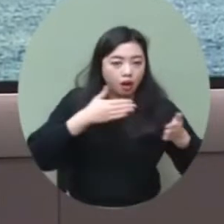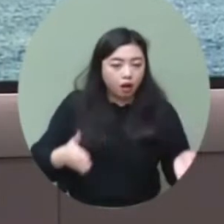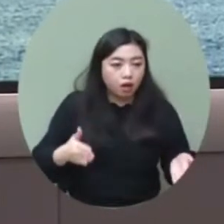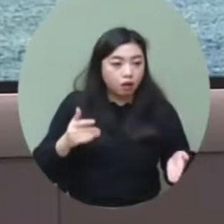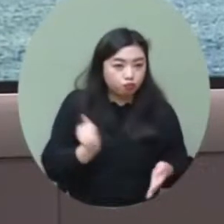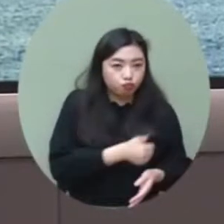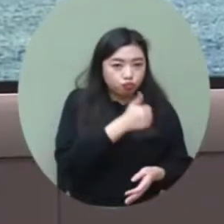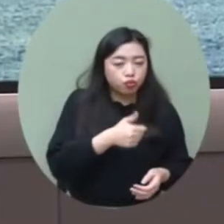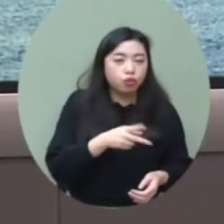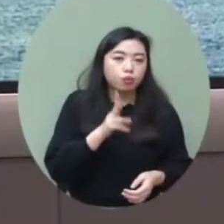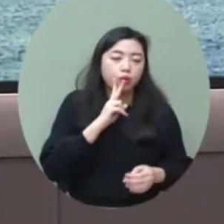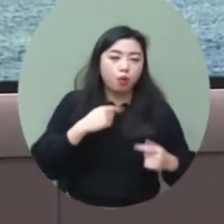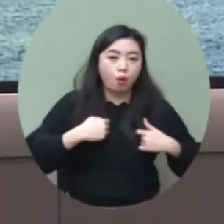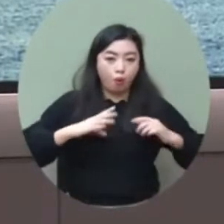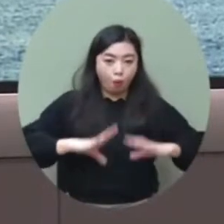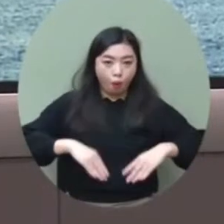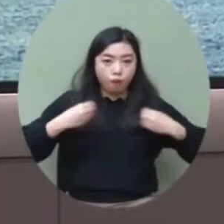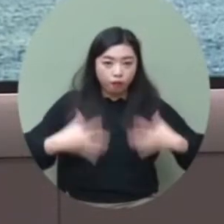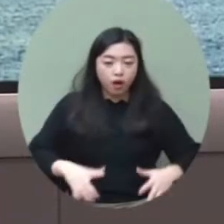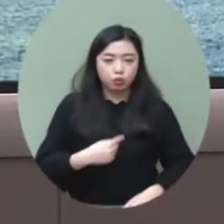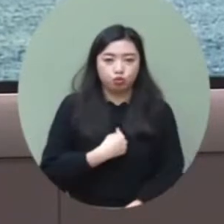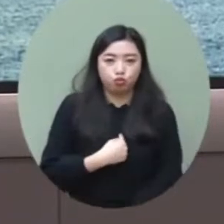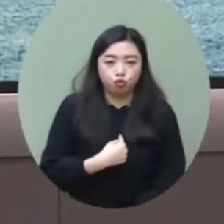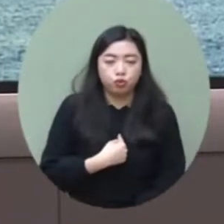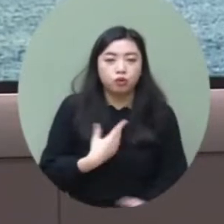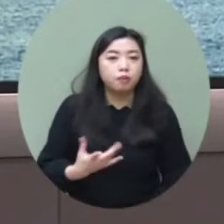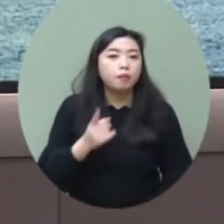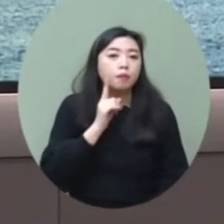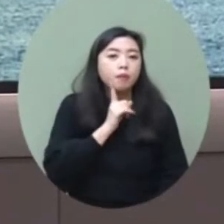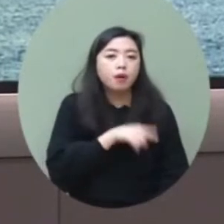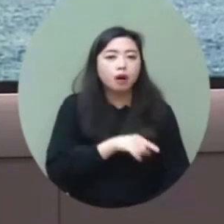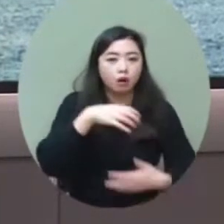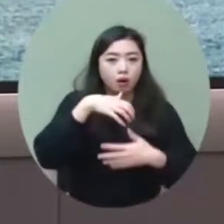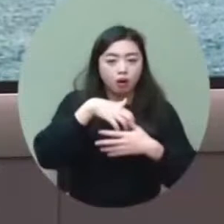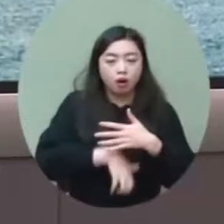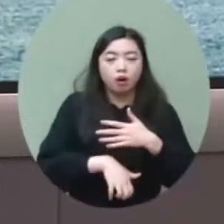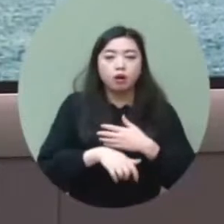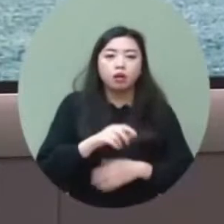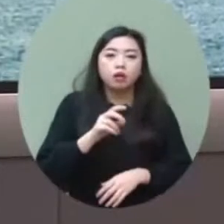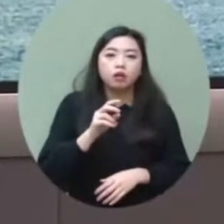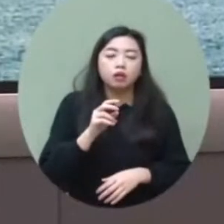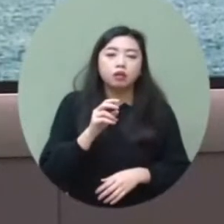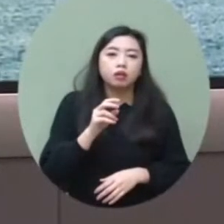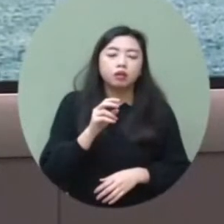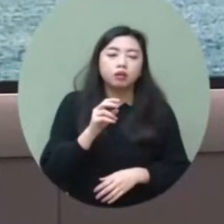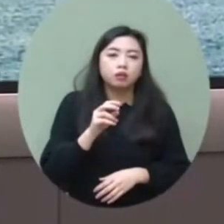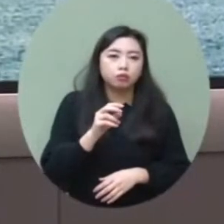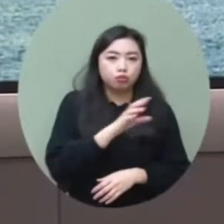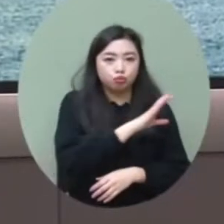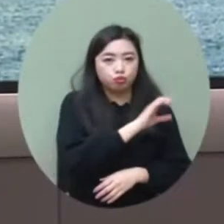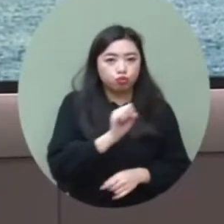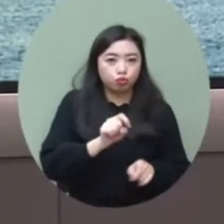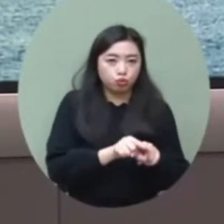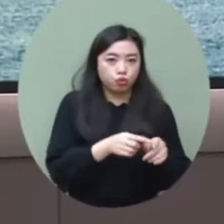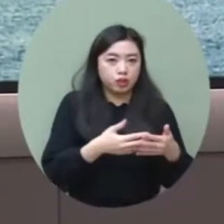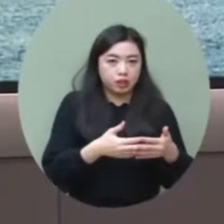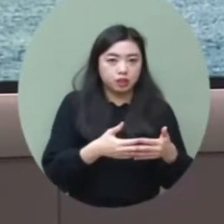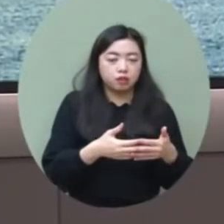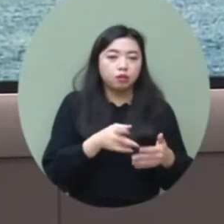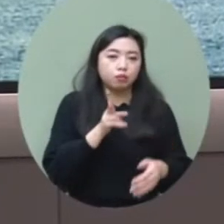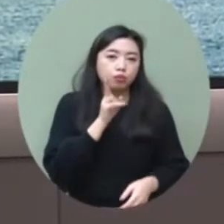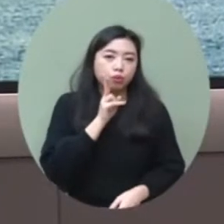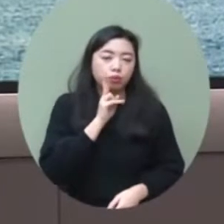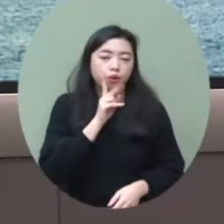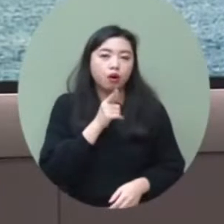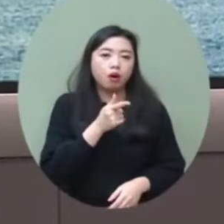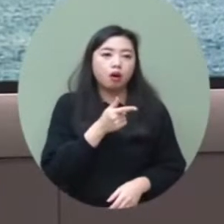time, between this week, all of our staff, including especially the clinical staff, should do the